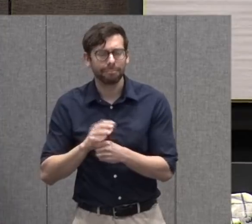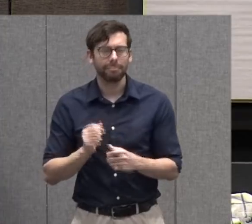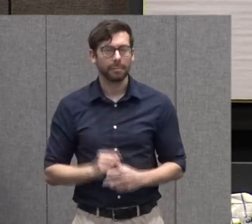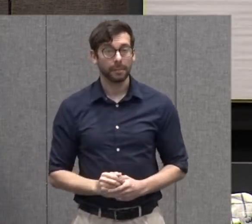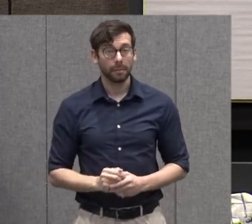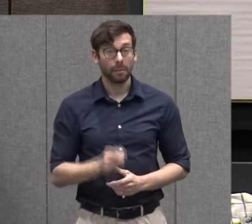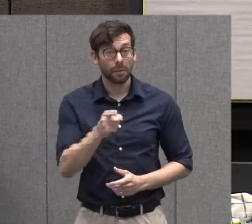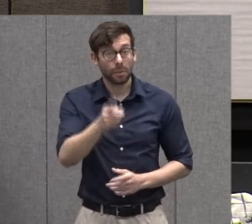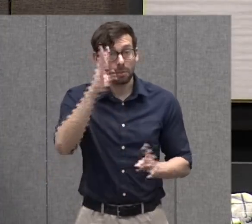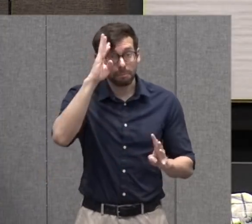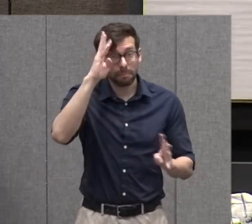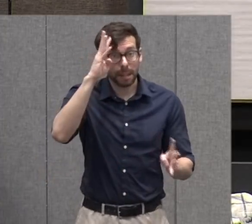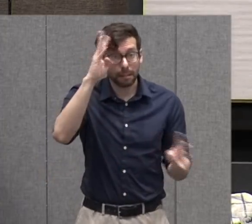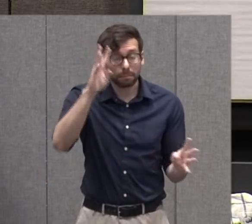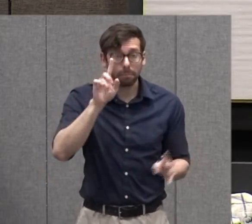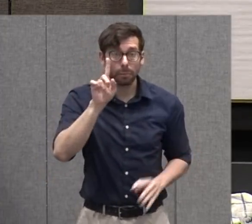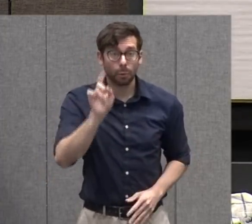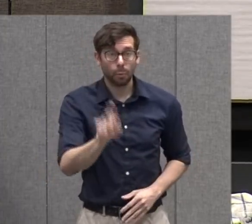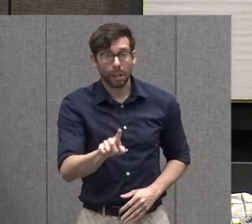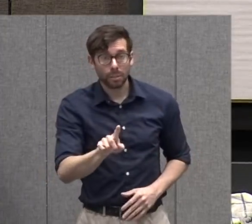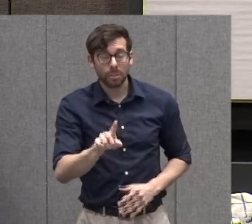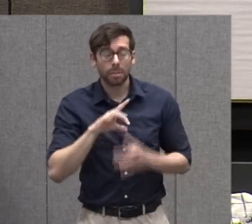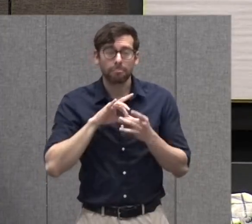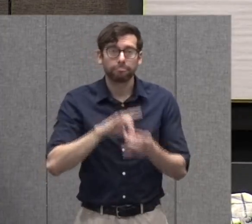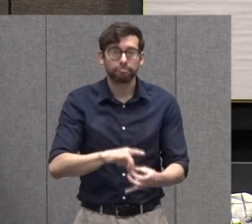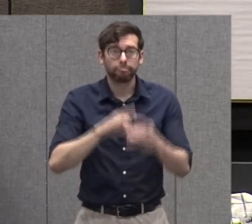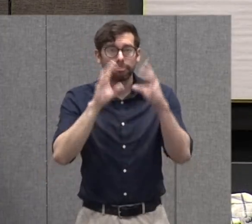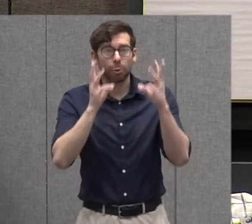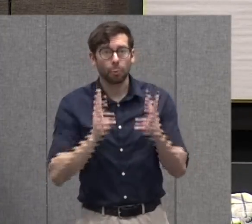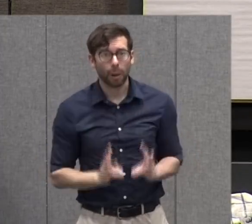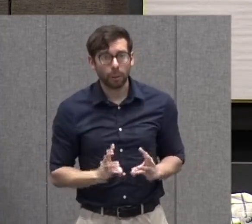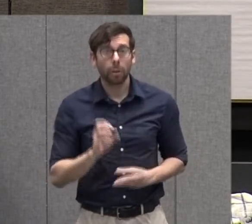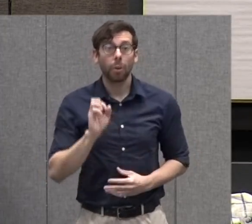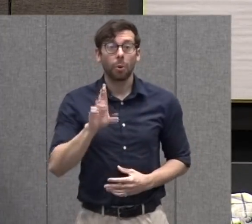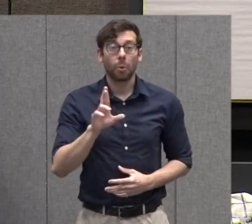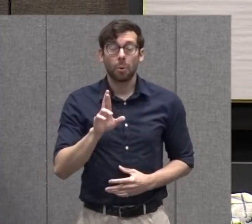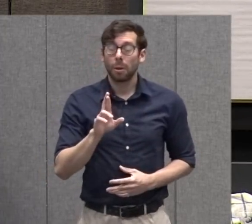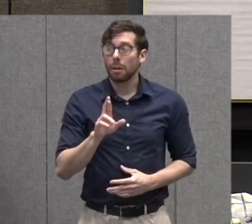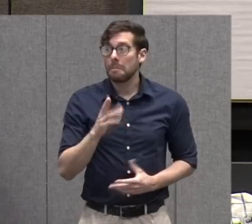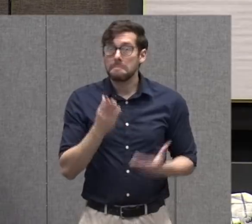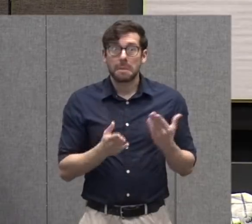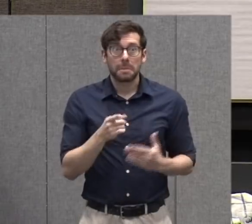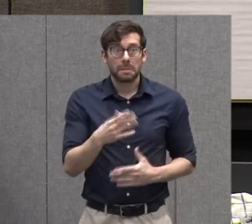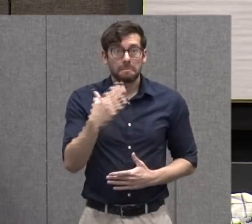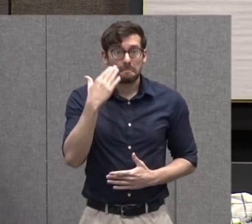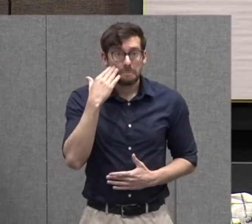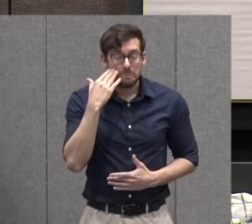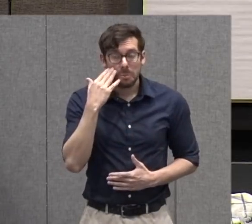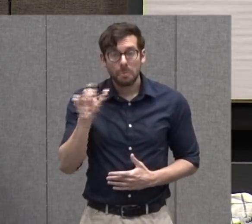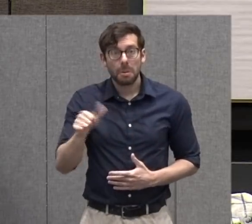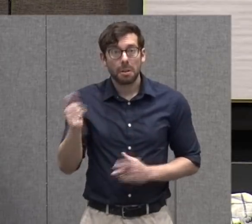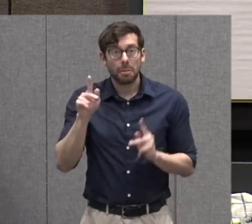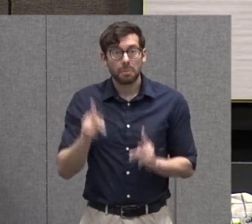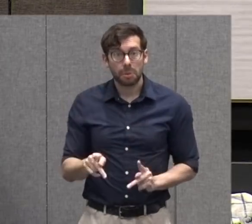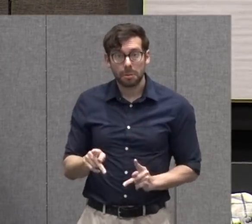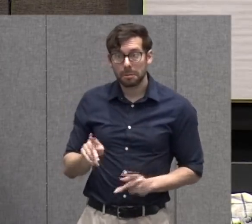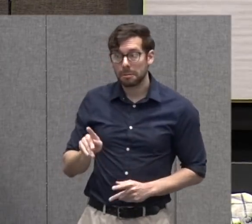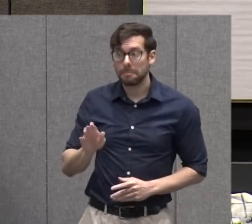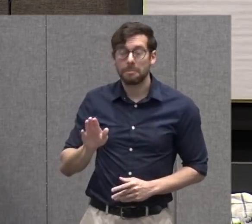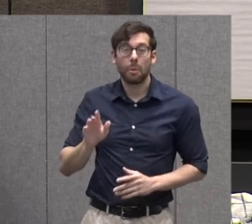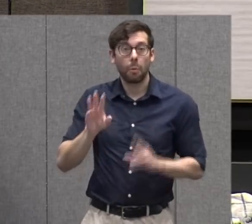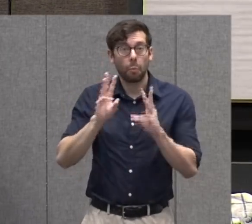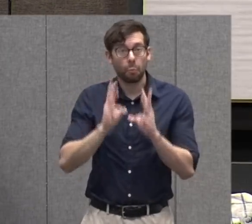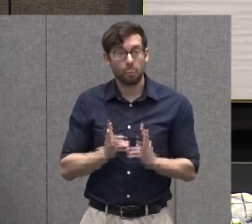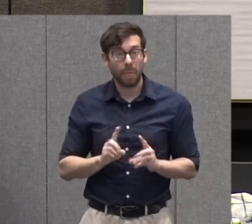the weather, or about maybe someone that you know that lives somewhere else and what the weather is like where they are? Some